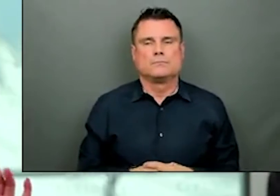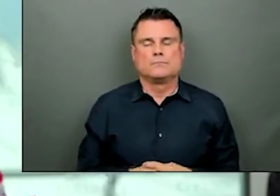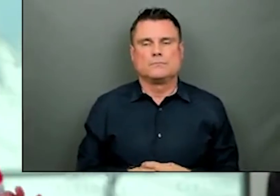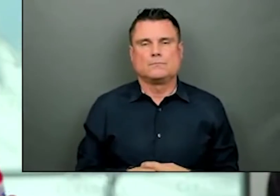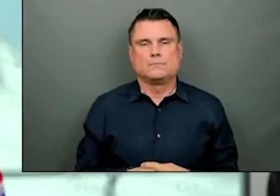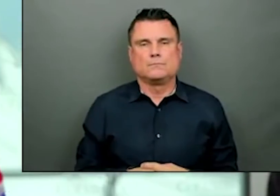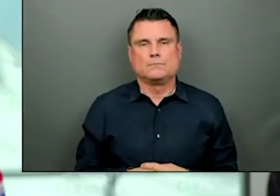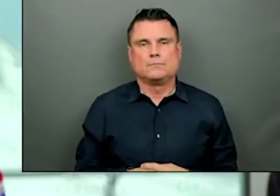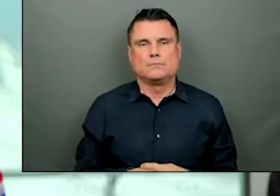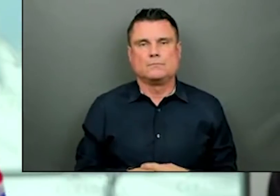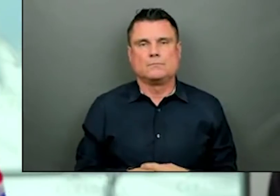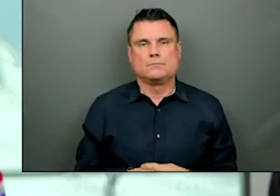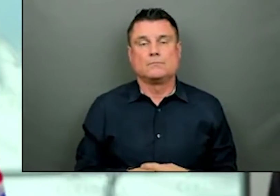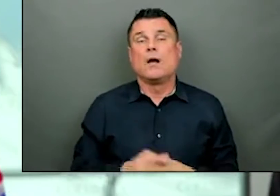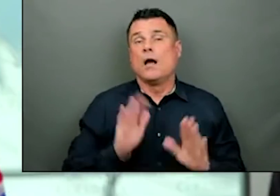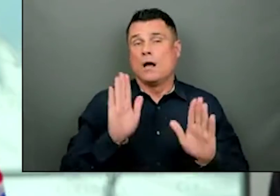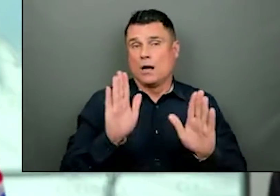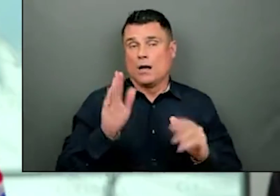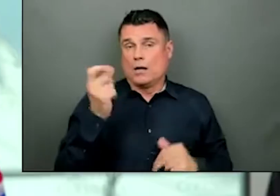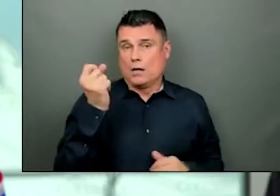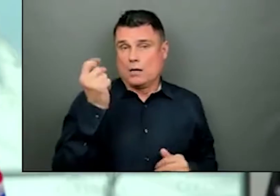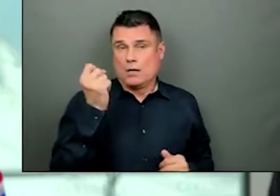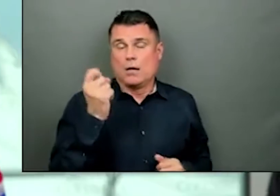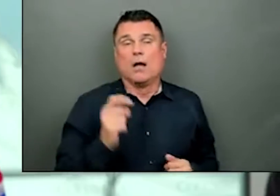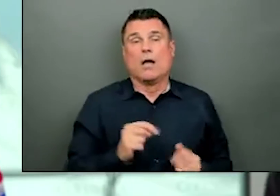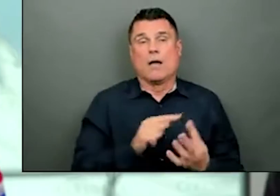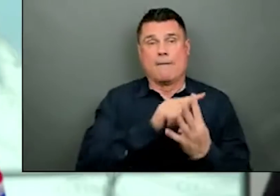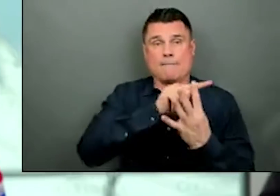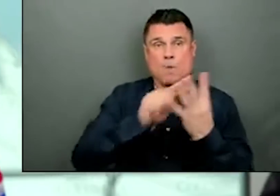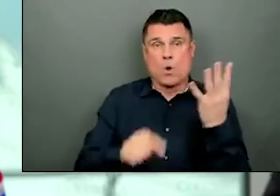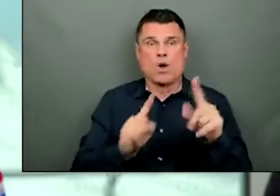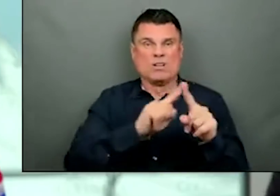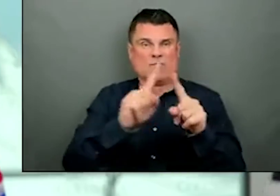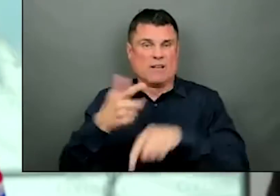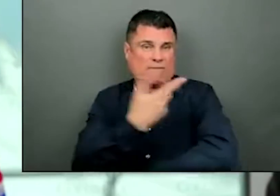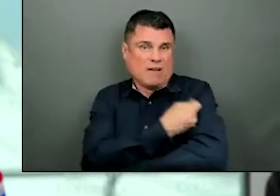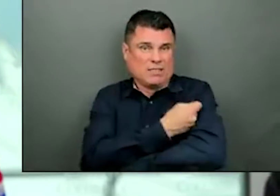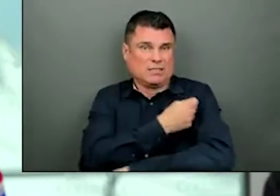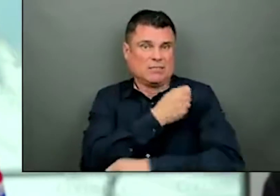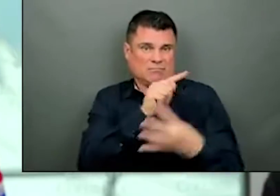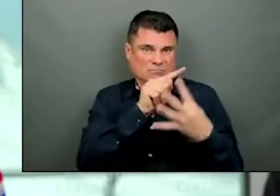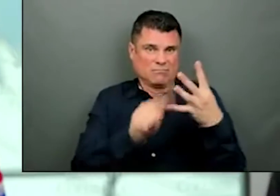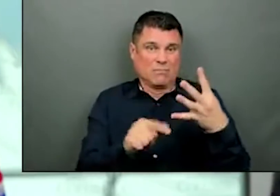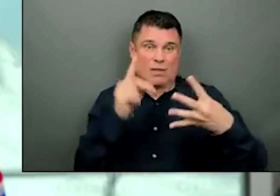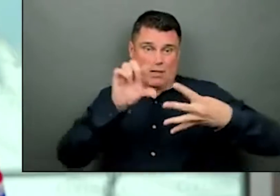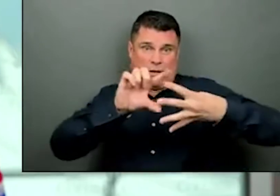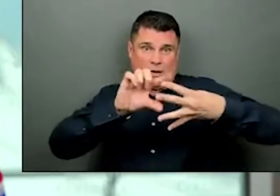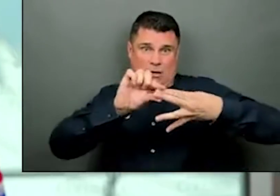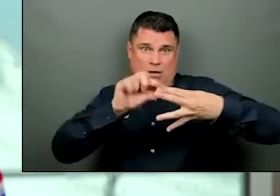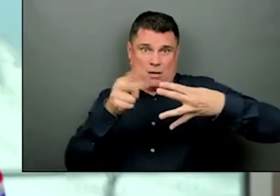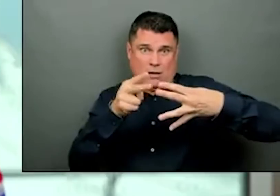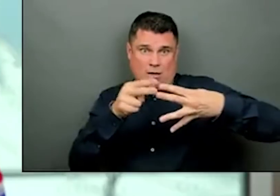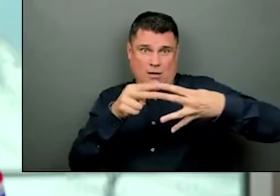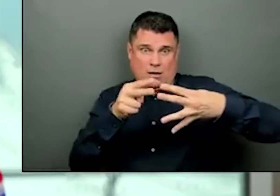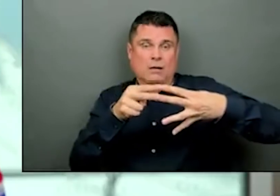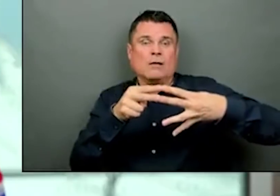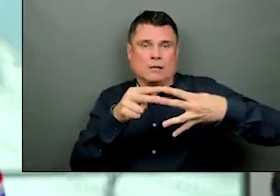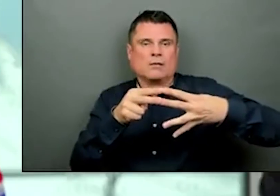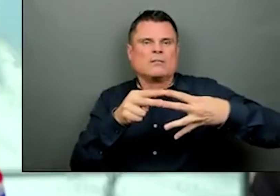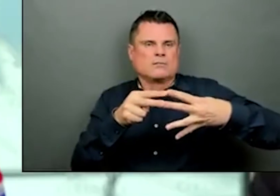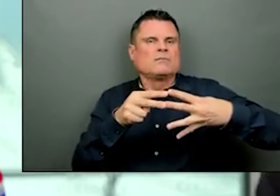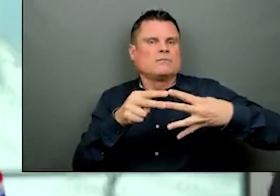very few ingredients in them. What we do know is that the messenger RNA vaccines do stimulate your body's